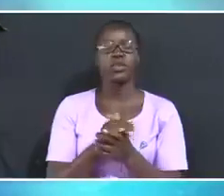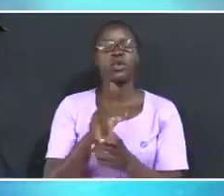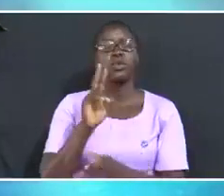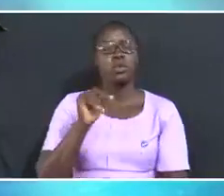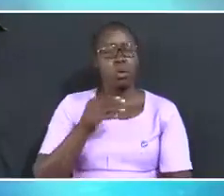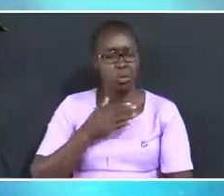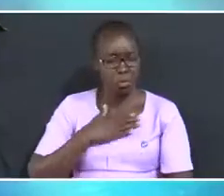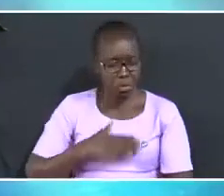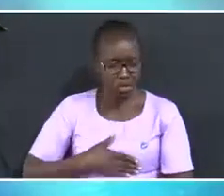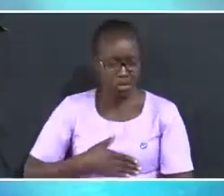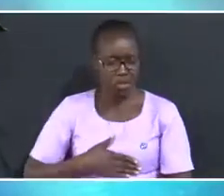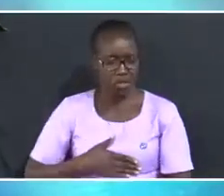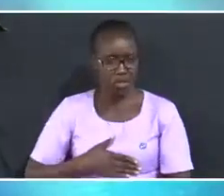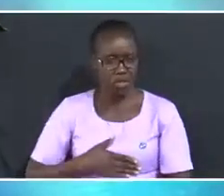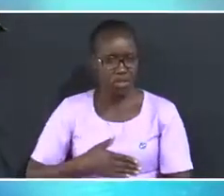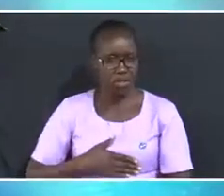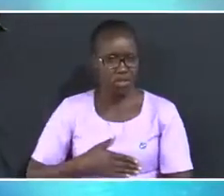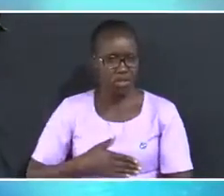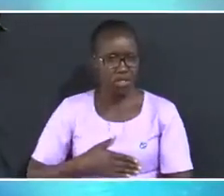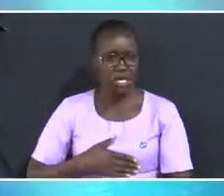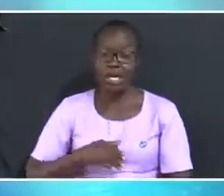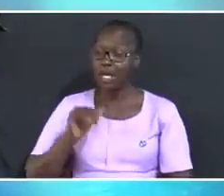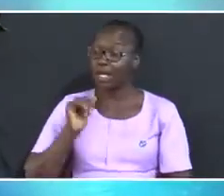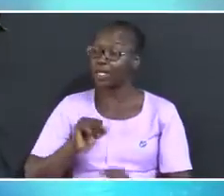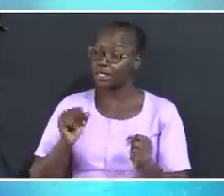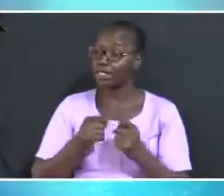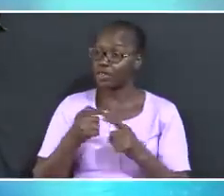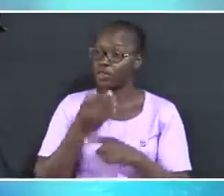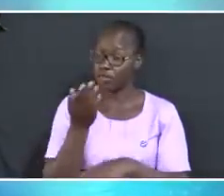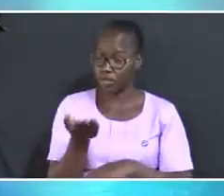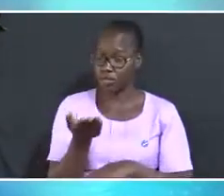Nobody can rescue you from there.